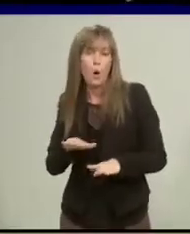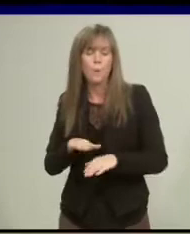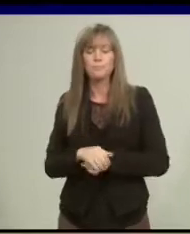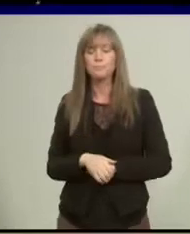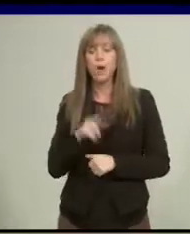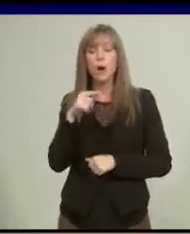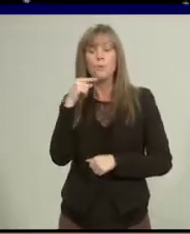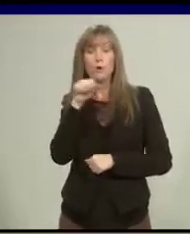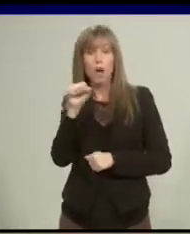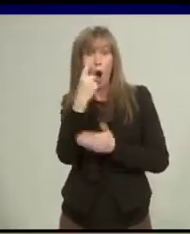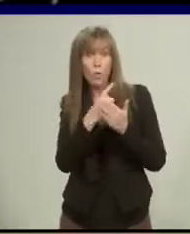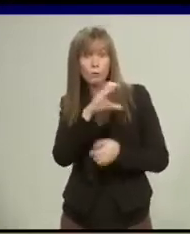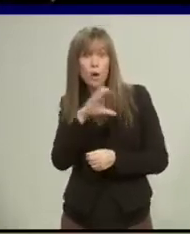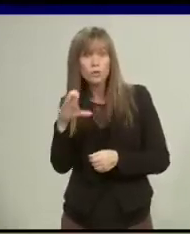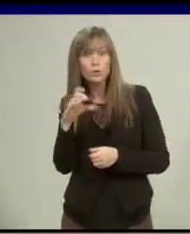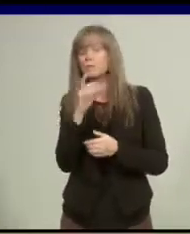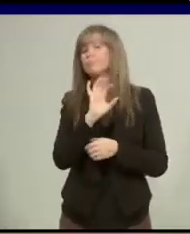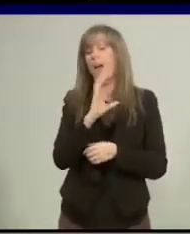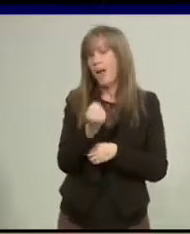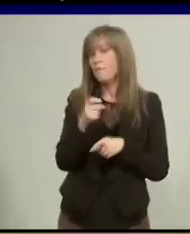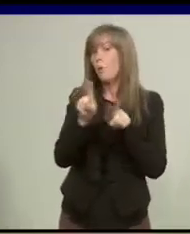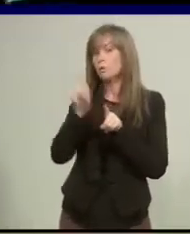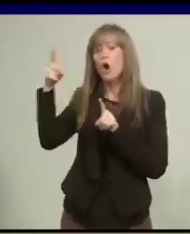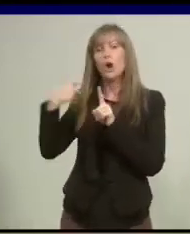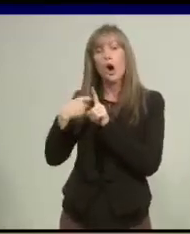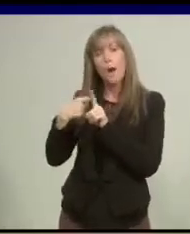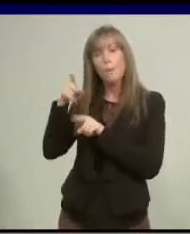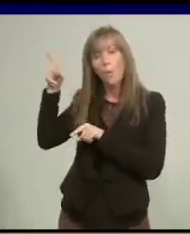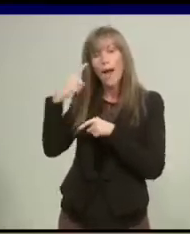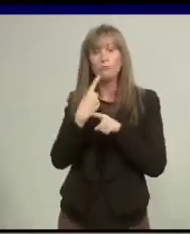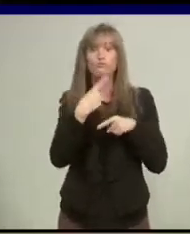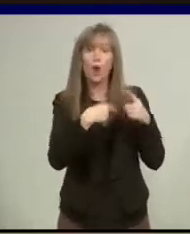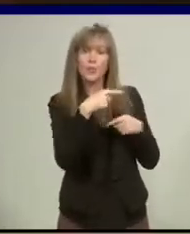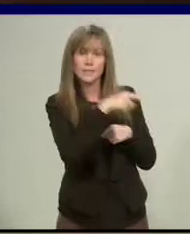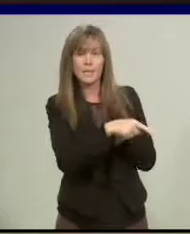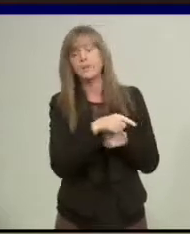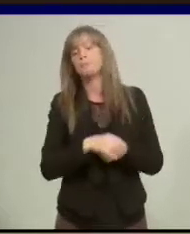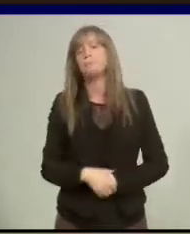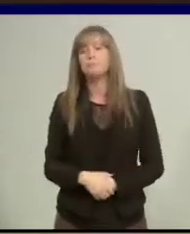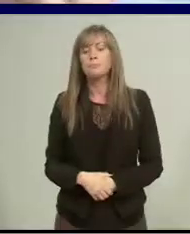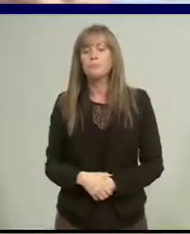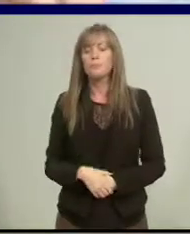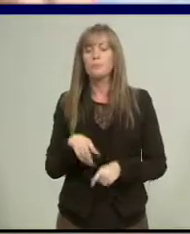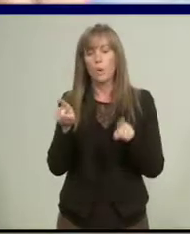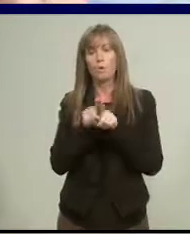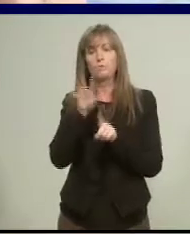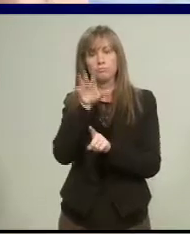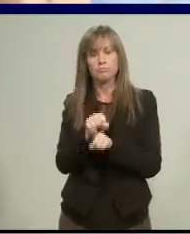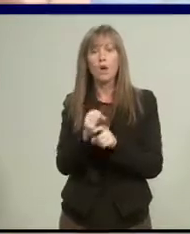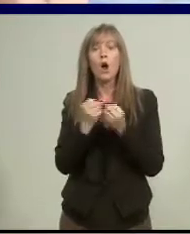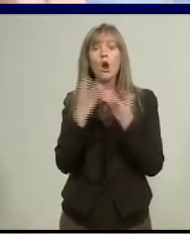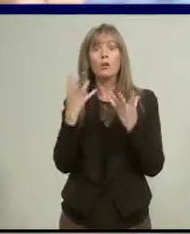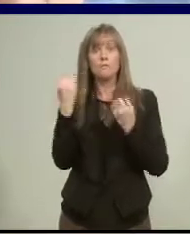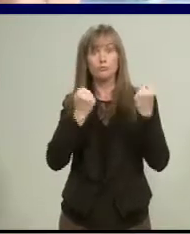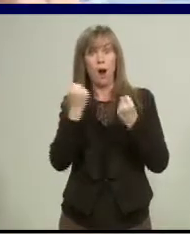Christchurch. Police know of gatherings in Kaiapoi and Rolleston during the weekend's big event. We also apprehended a number of drivers that